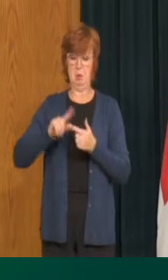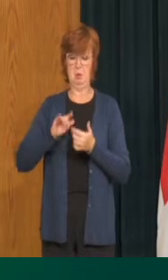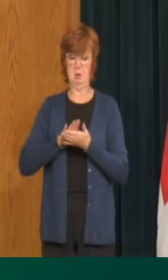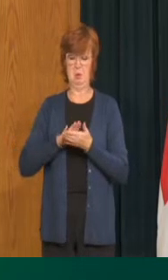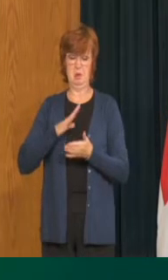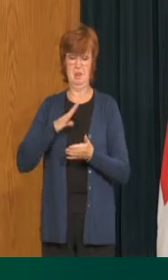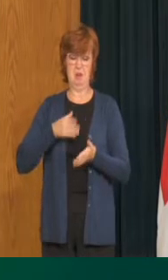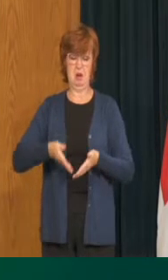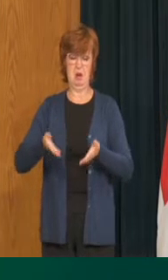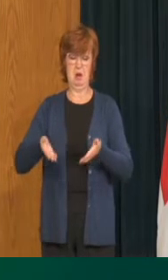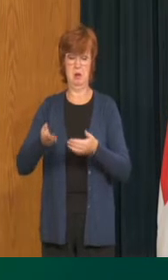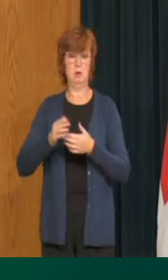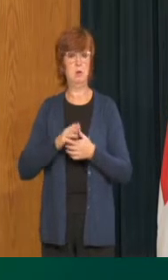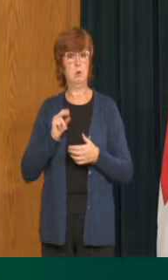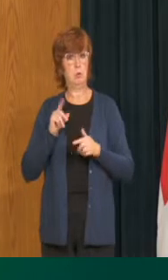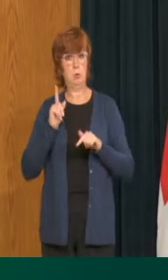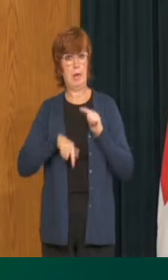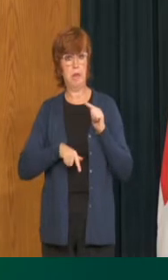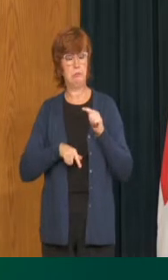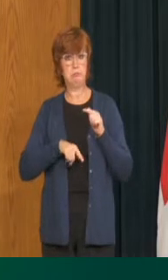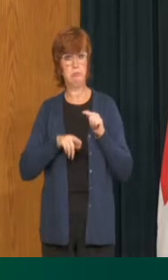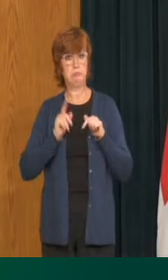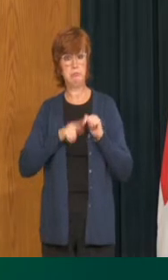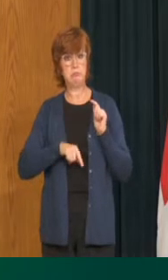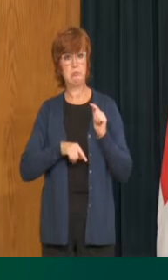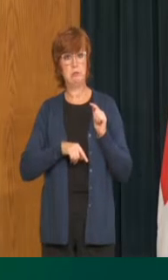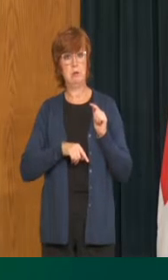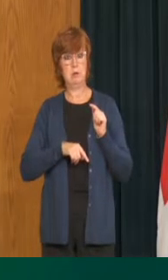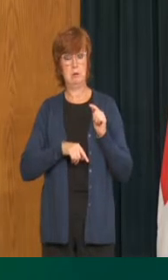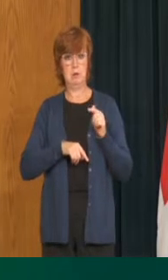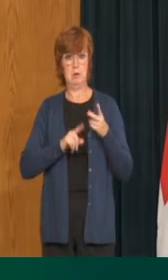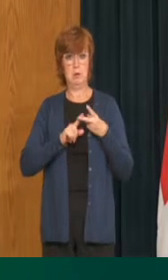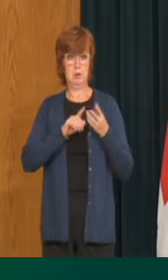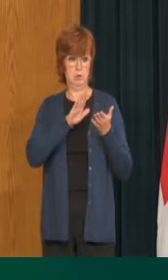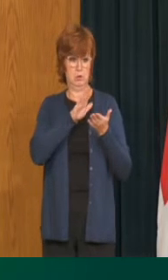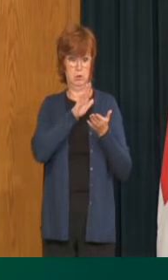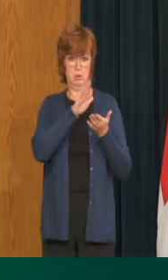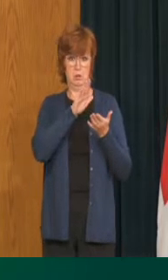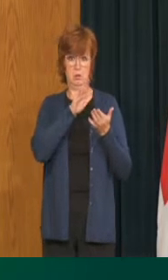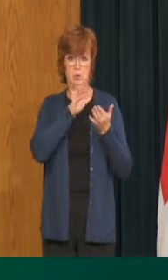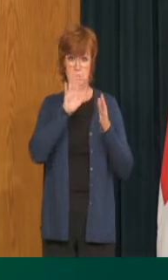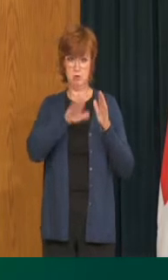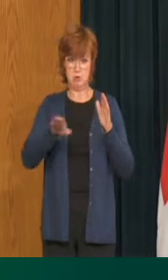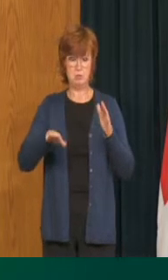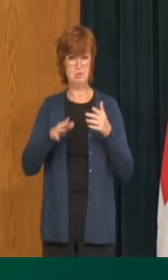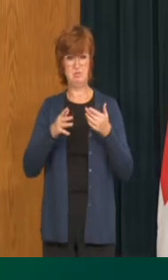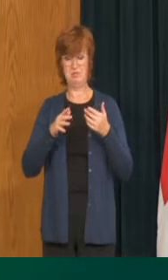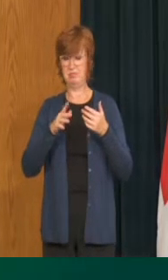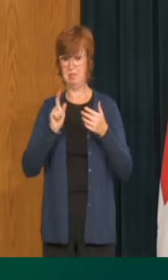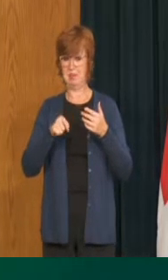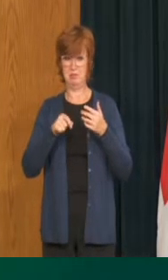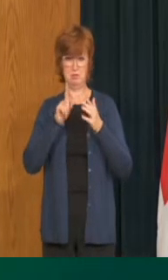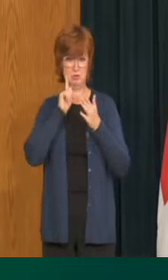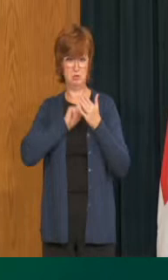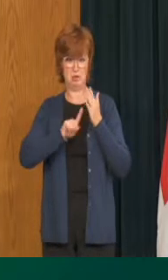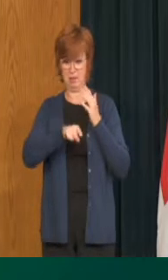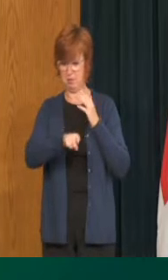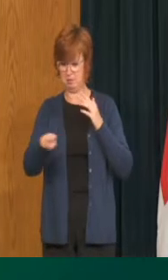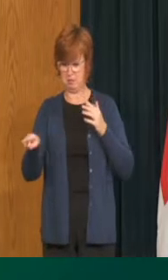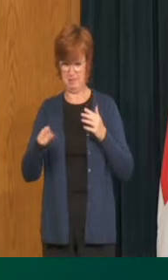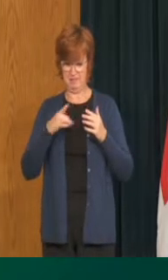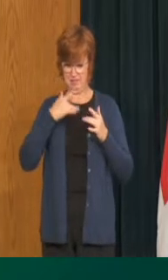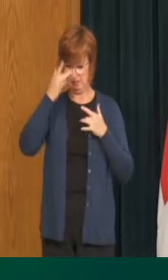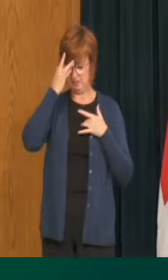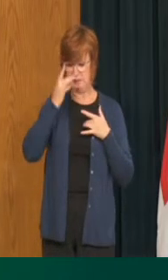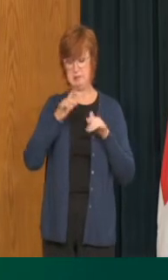going to be very important. And obviously, all of us with children in school need to make adjustments so that if a child has to stay home and is